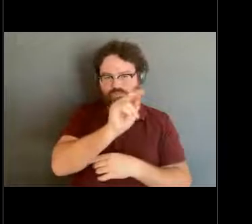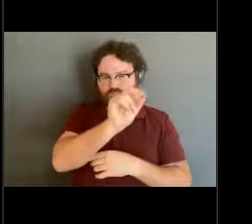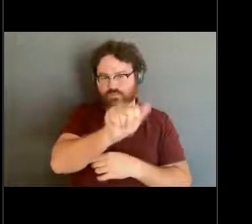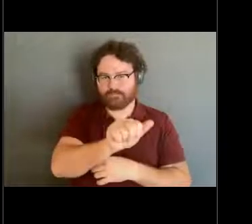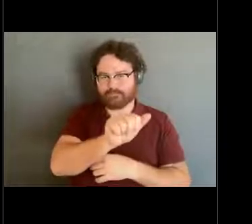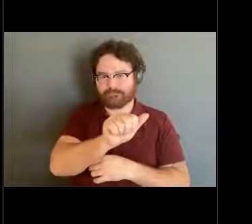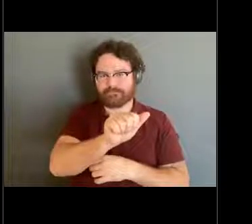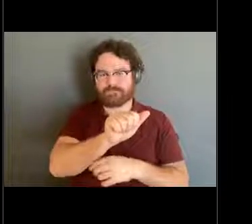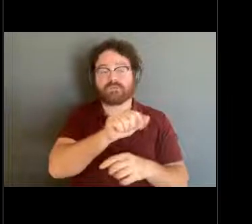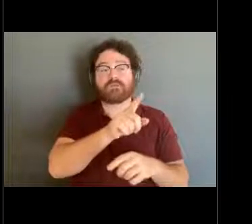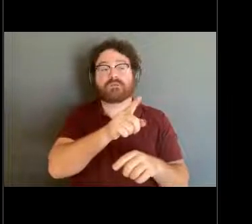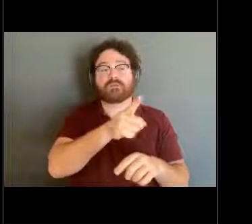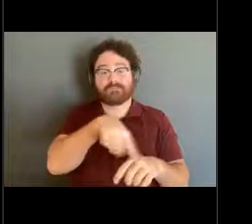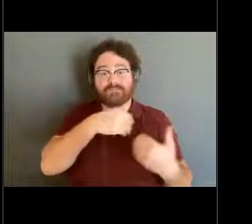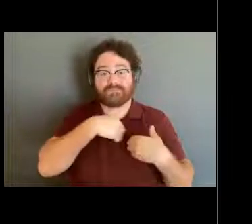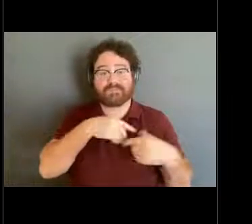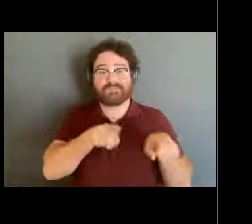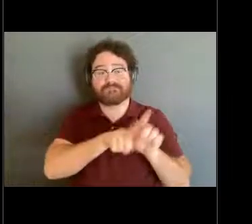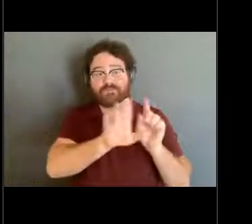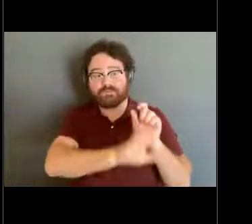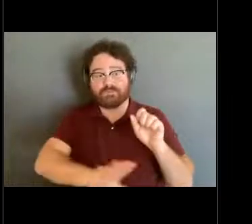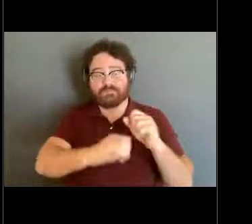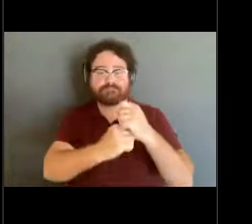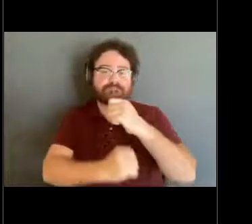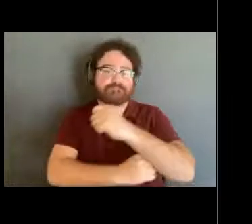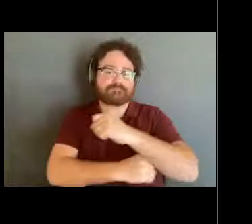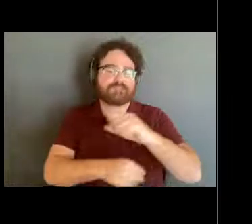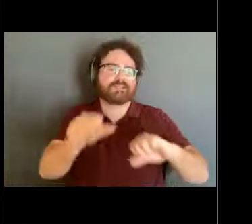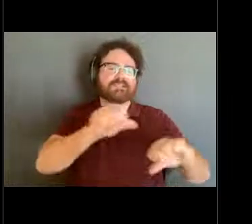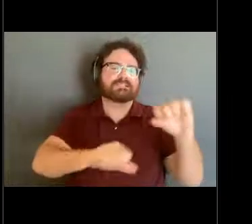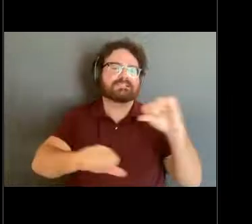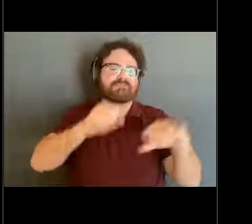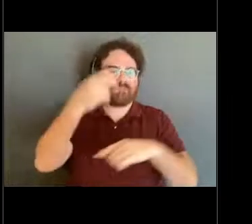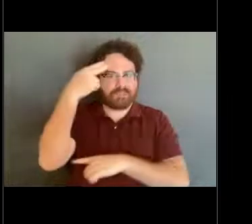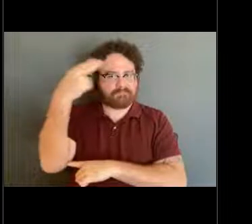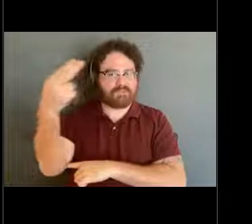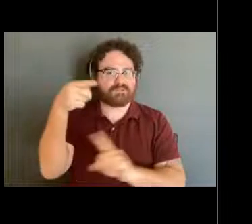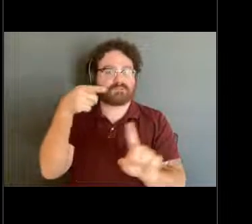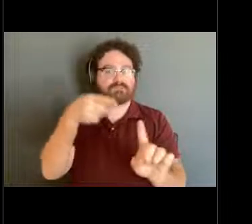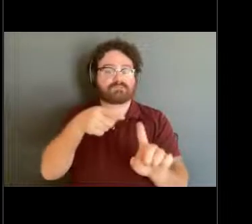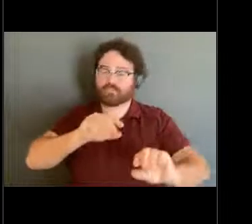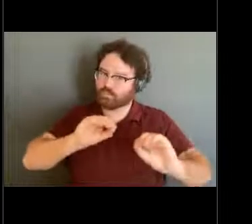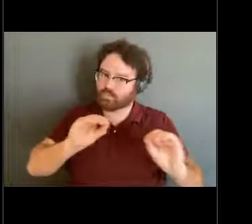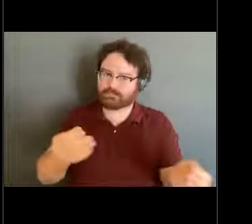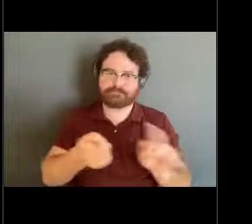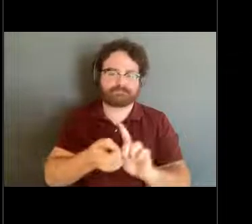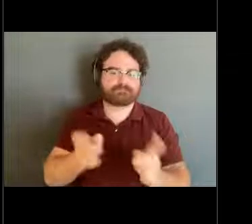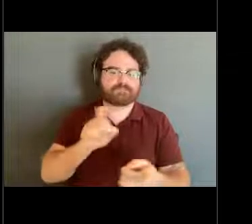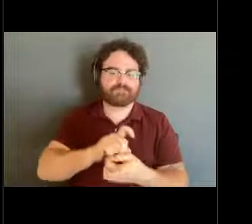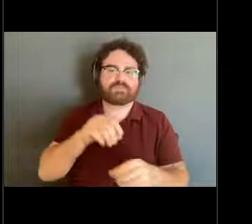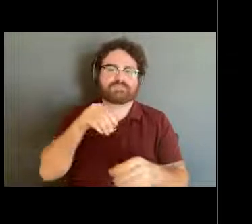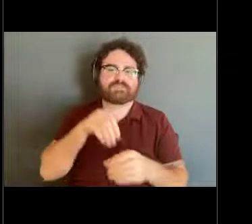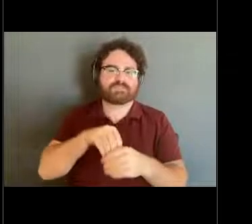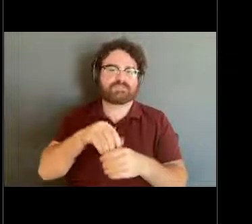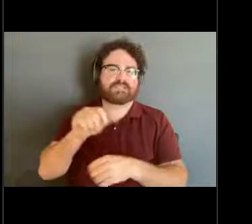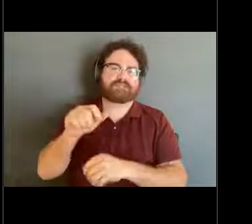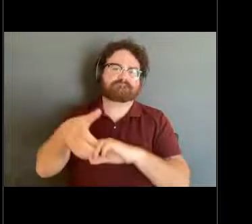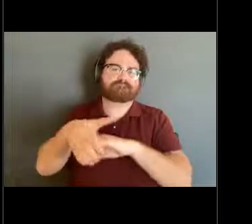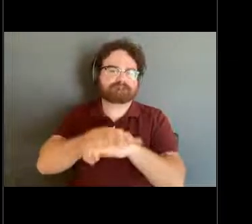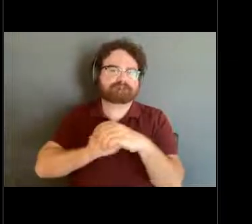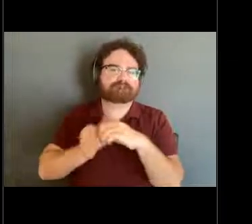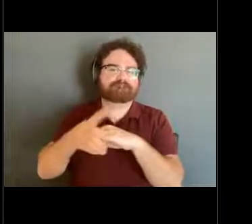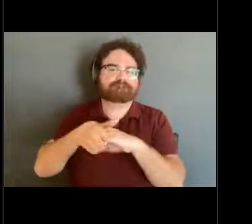their foundation the scientific hypothesis that there is no change in the atmosphere. The